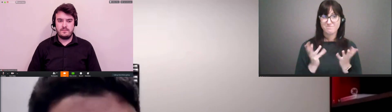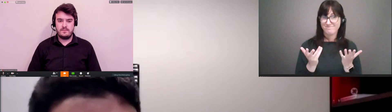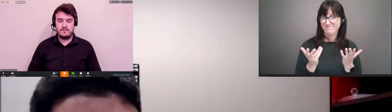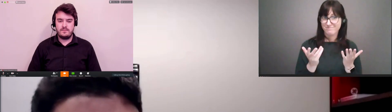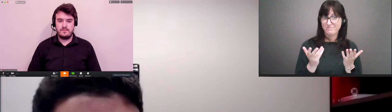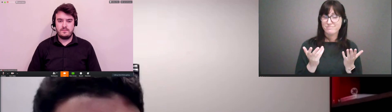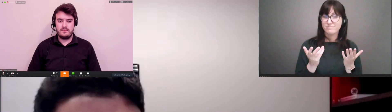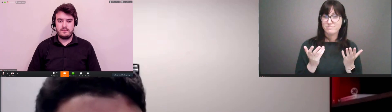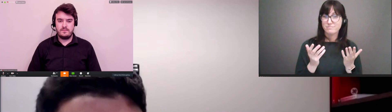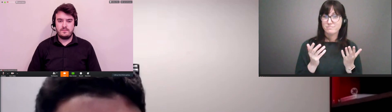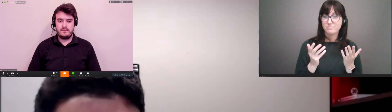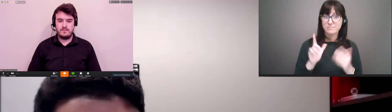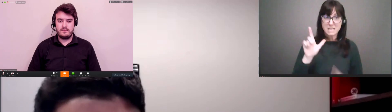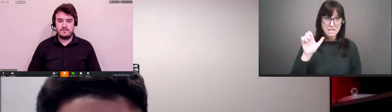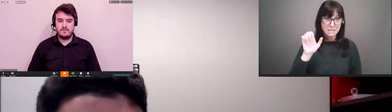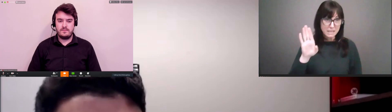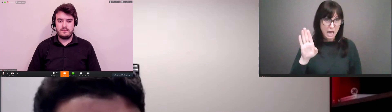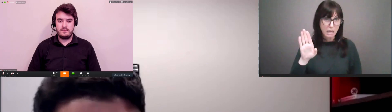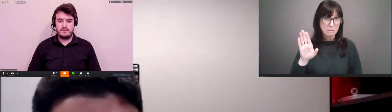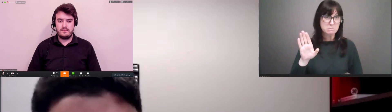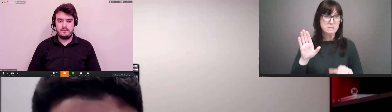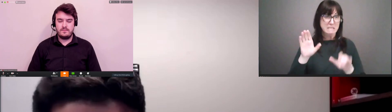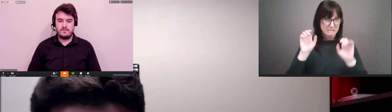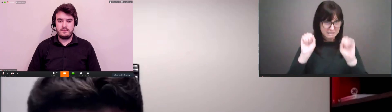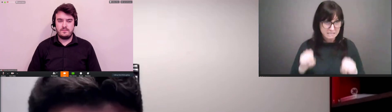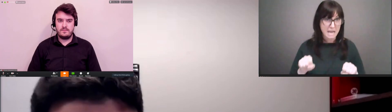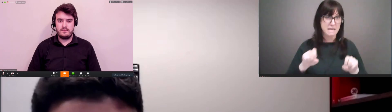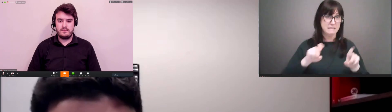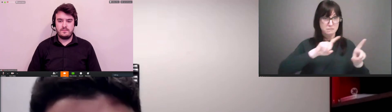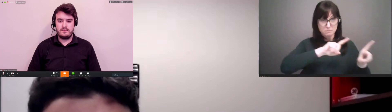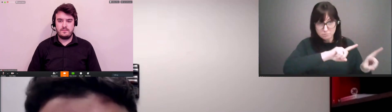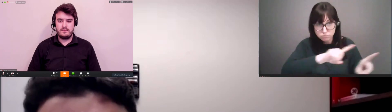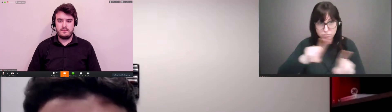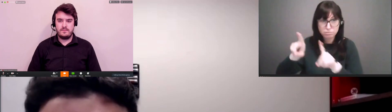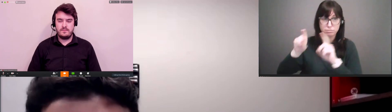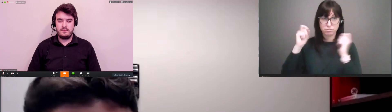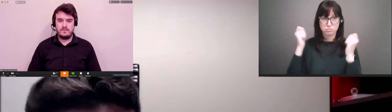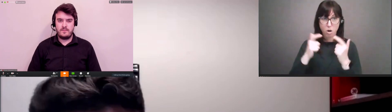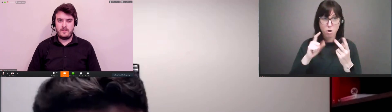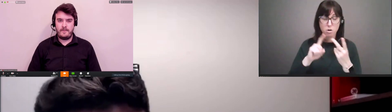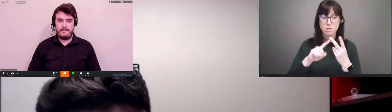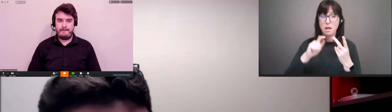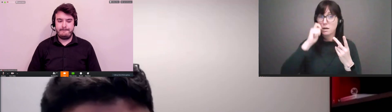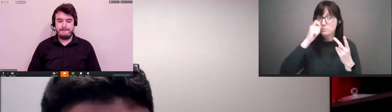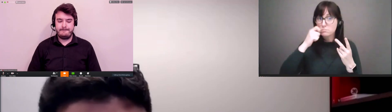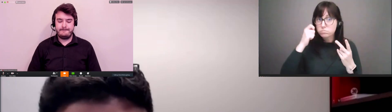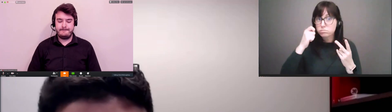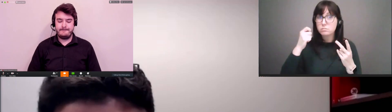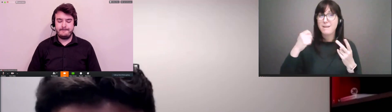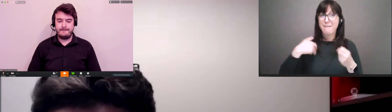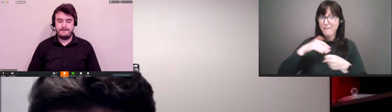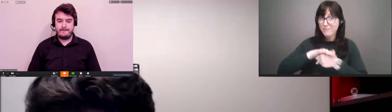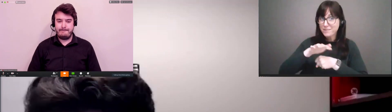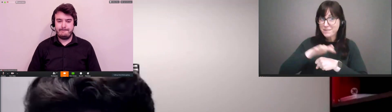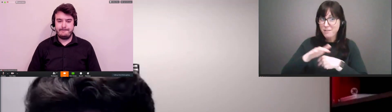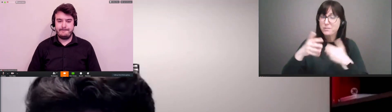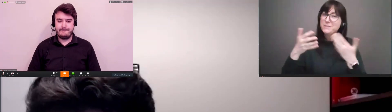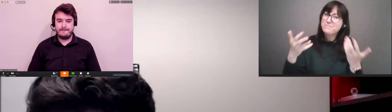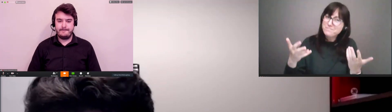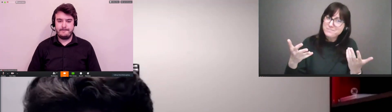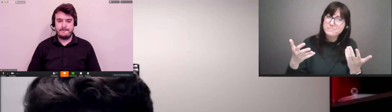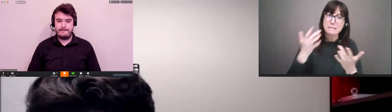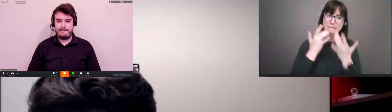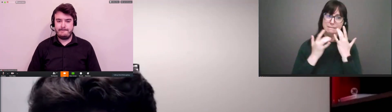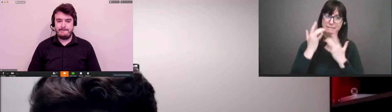availability of laboratory capacity, reagents, and swabs. So there's that sort of technical sort